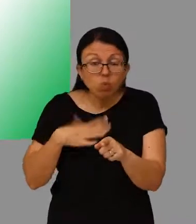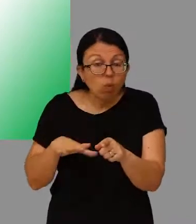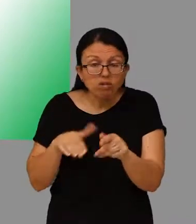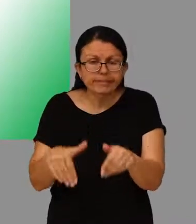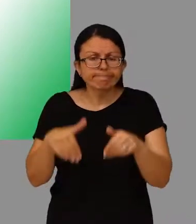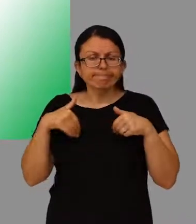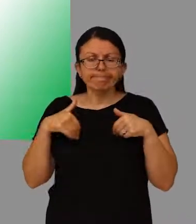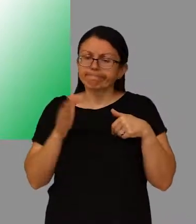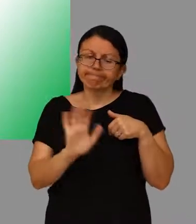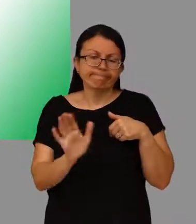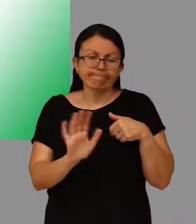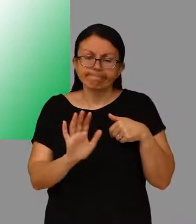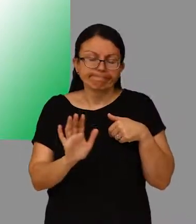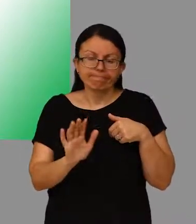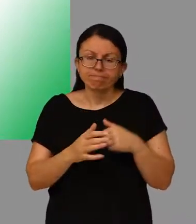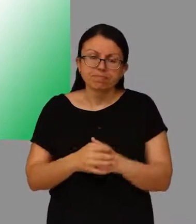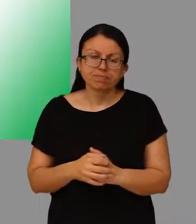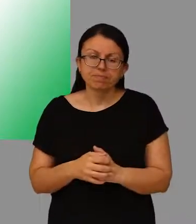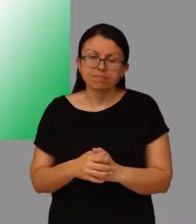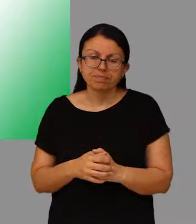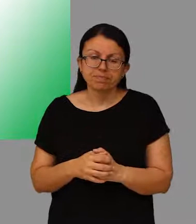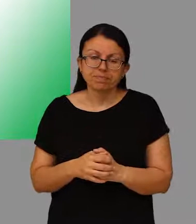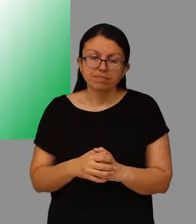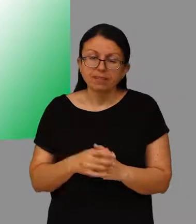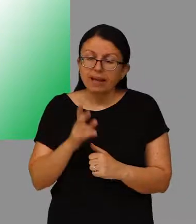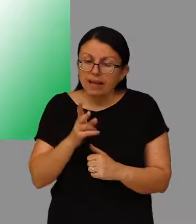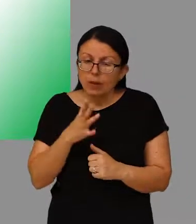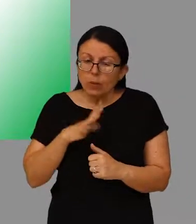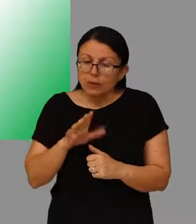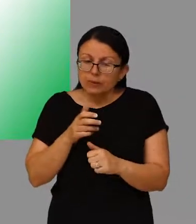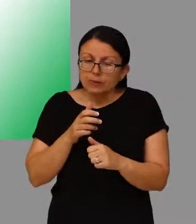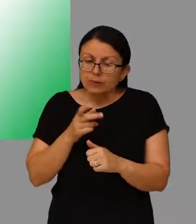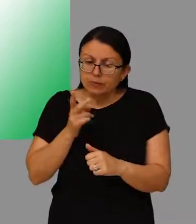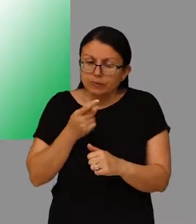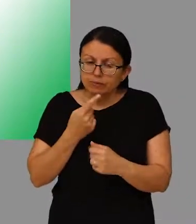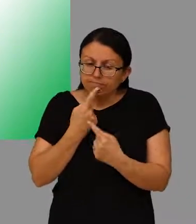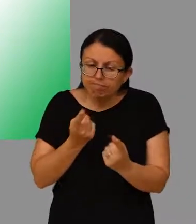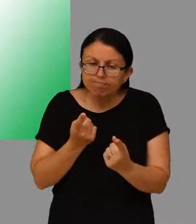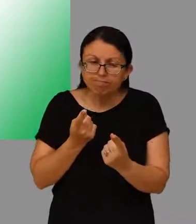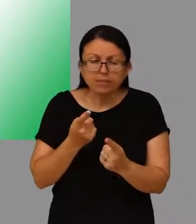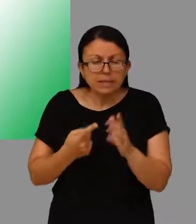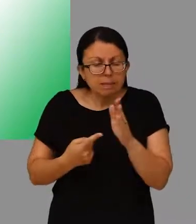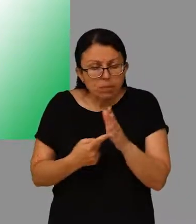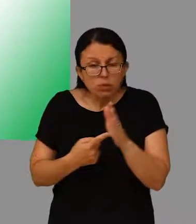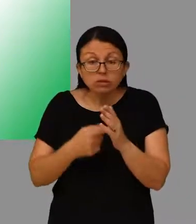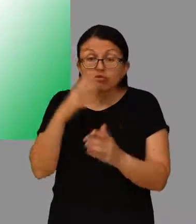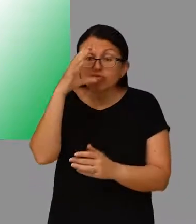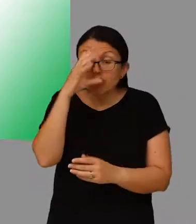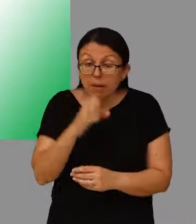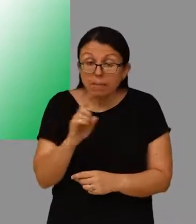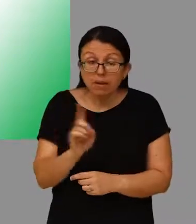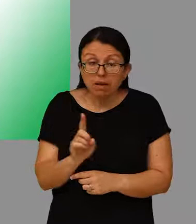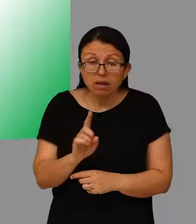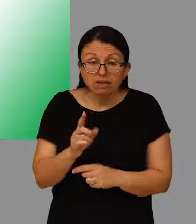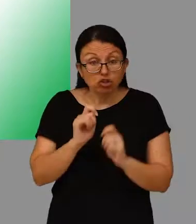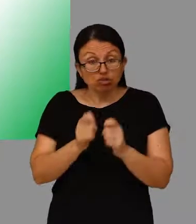stand back and not give you any support. And again, just to reiterate, it's really important to